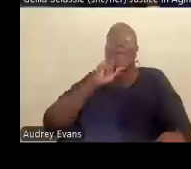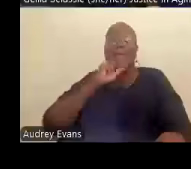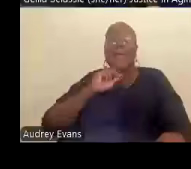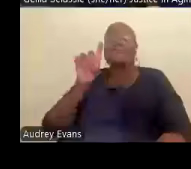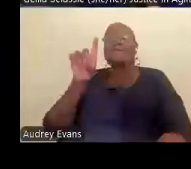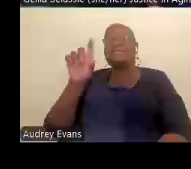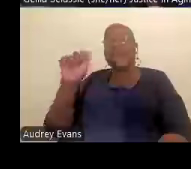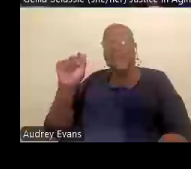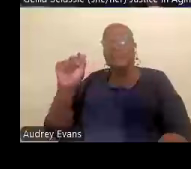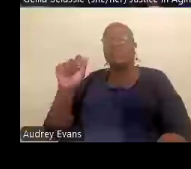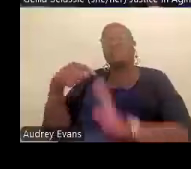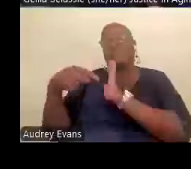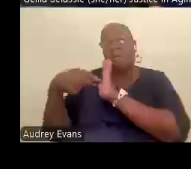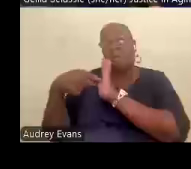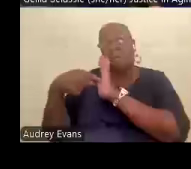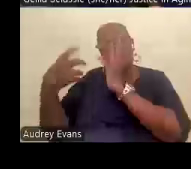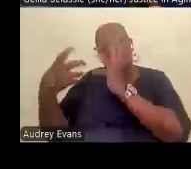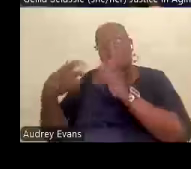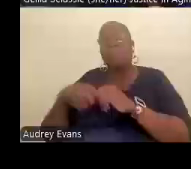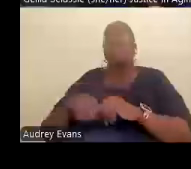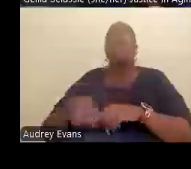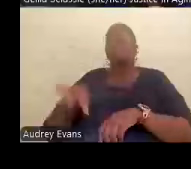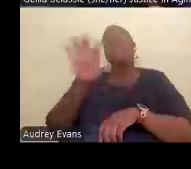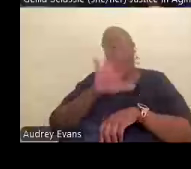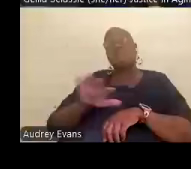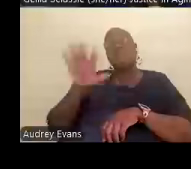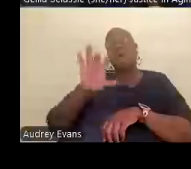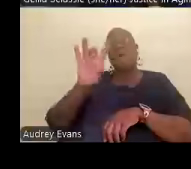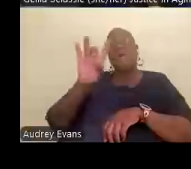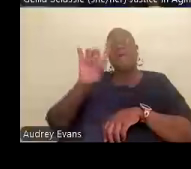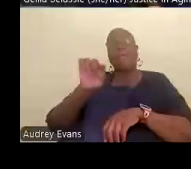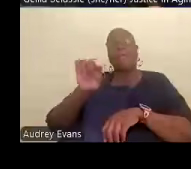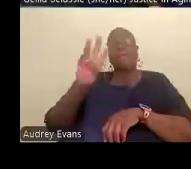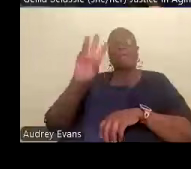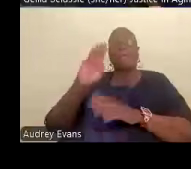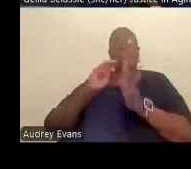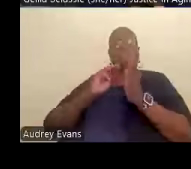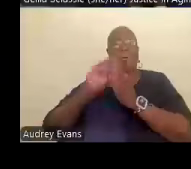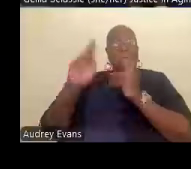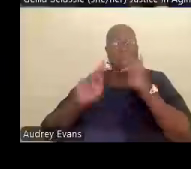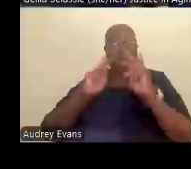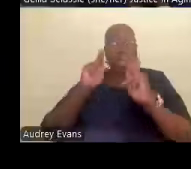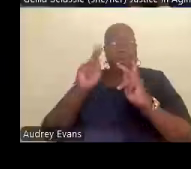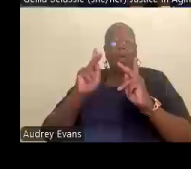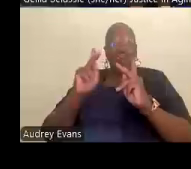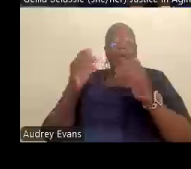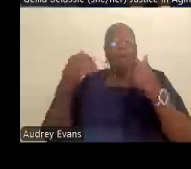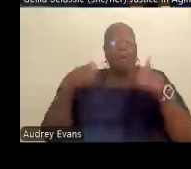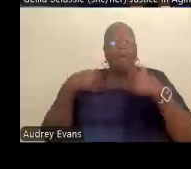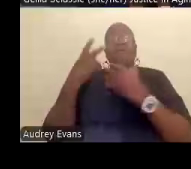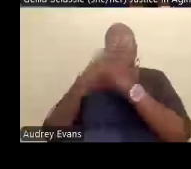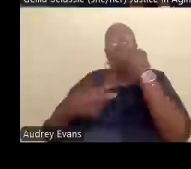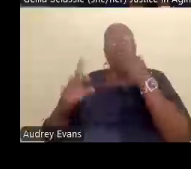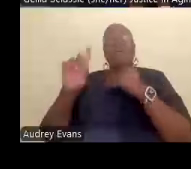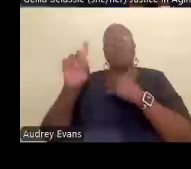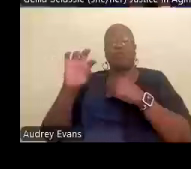disabled, for example. And there are about 8.6 million people who are full dual eligibles